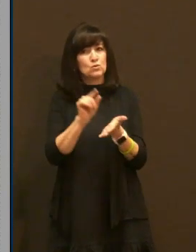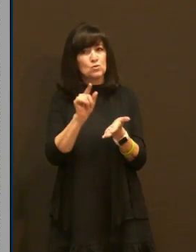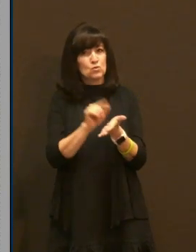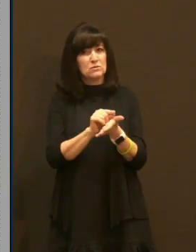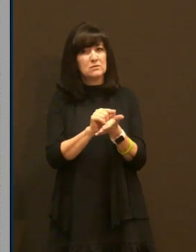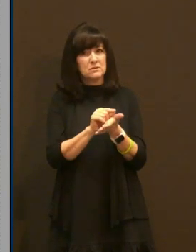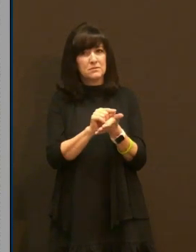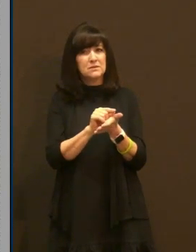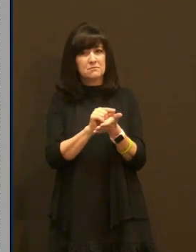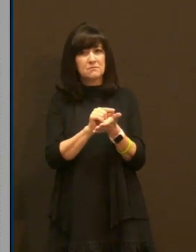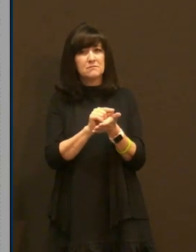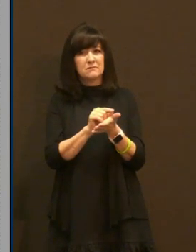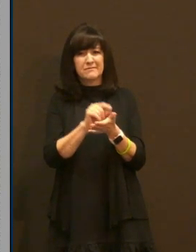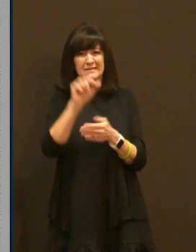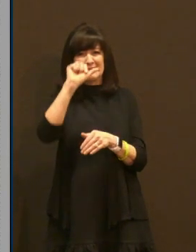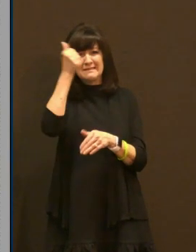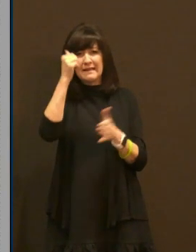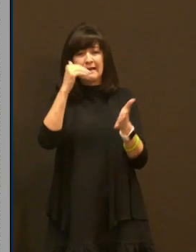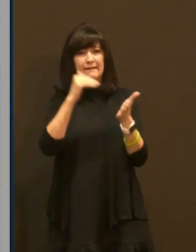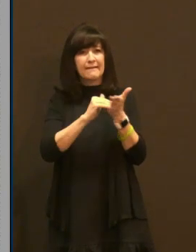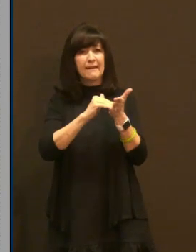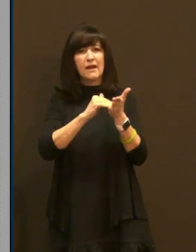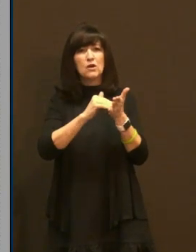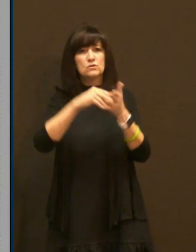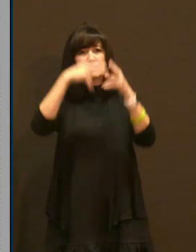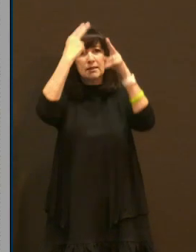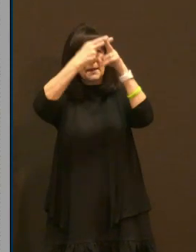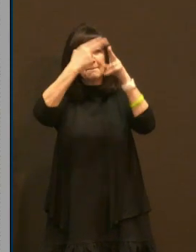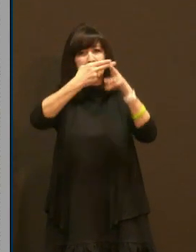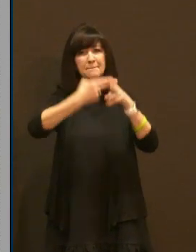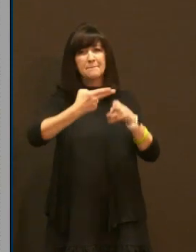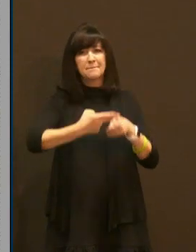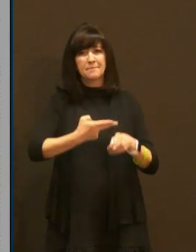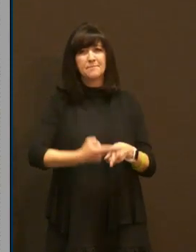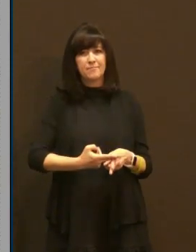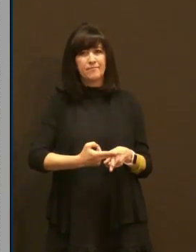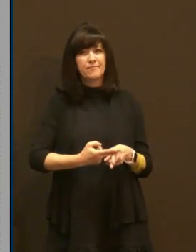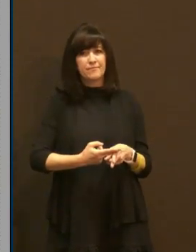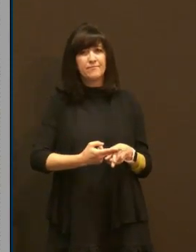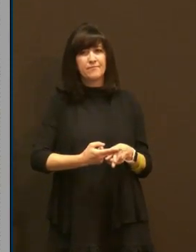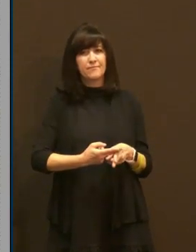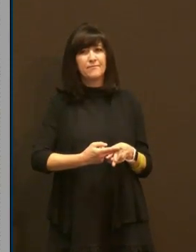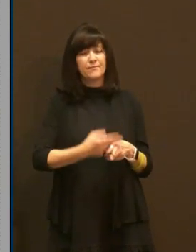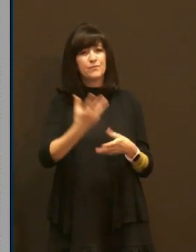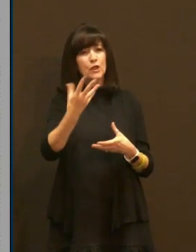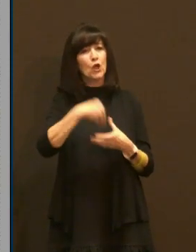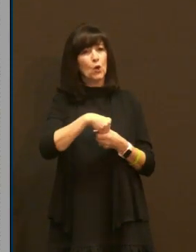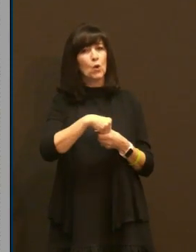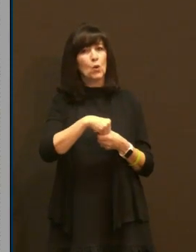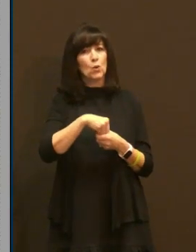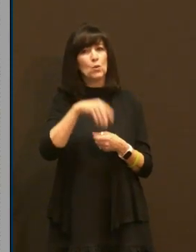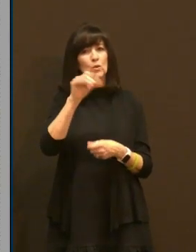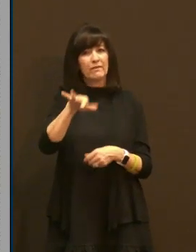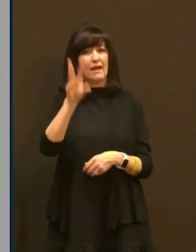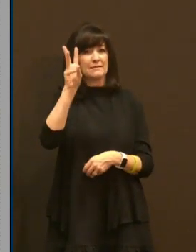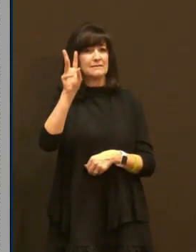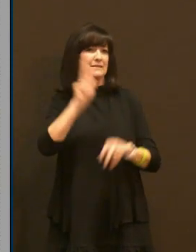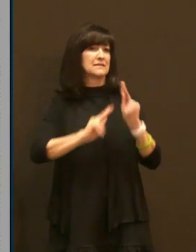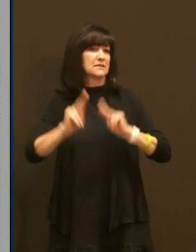10,000 or so names on the front page, and they included these 6